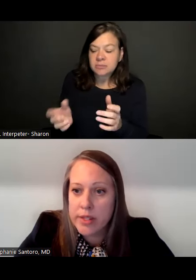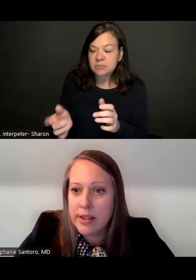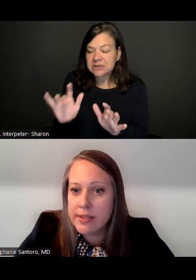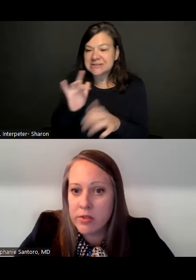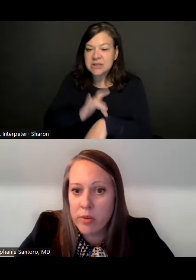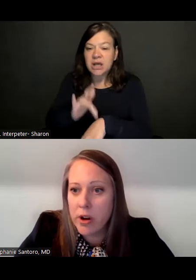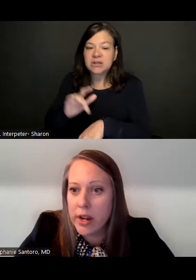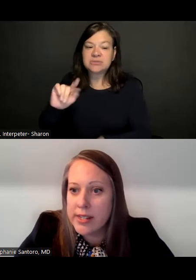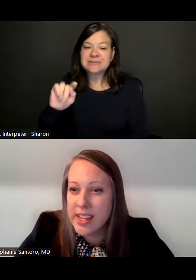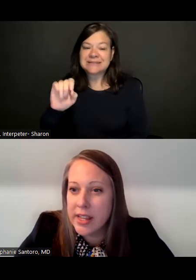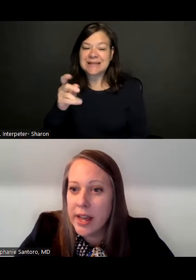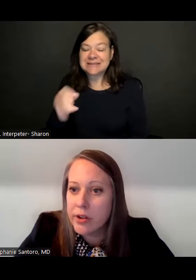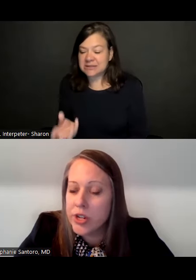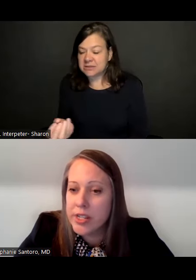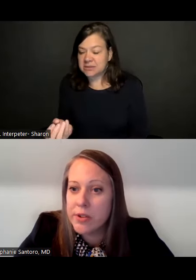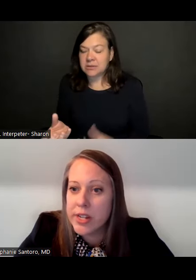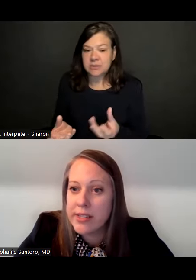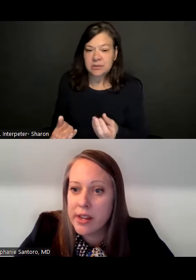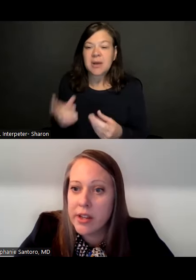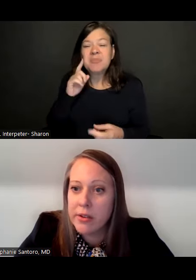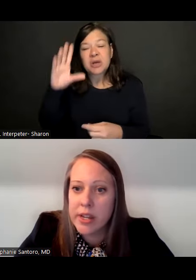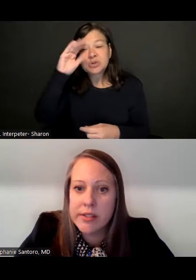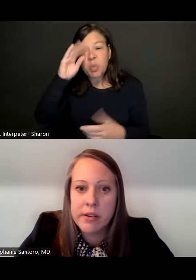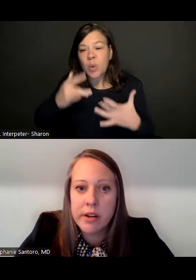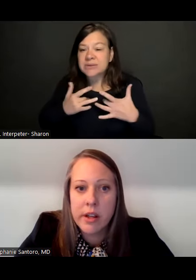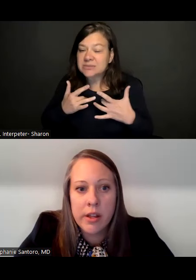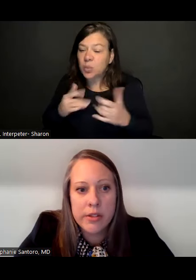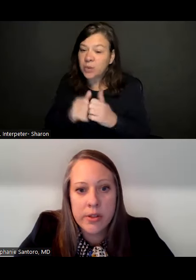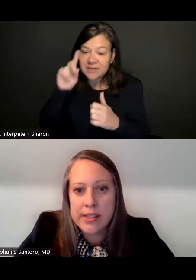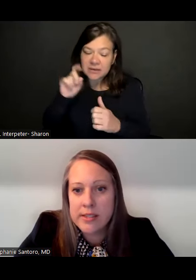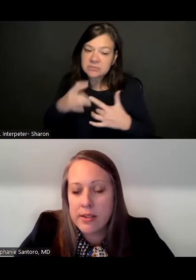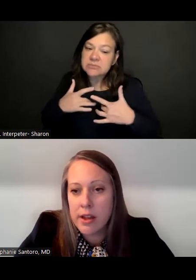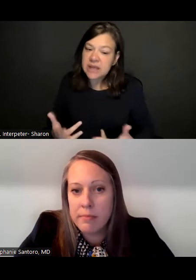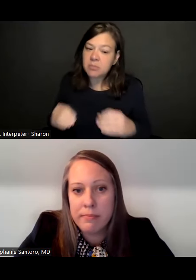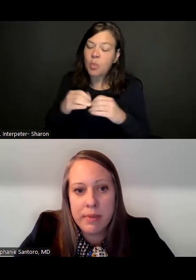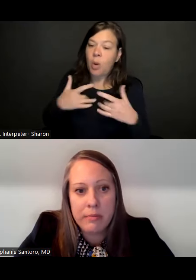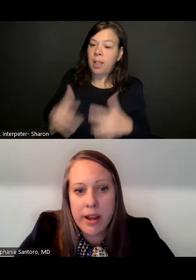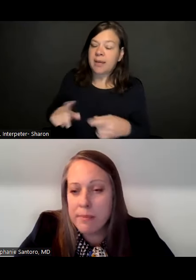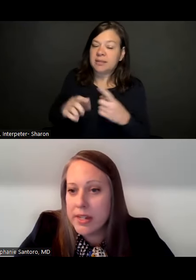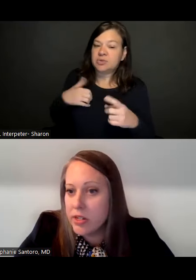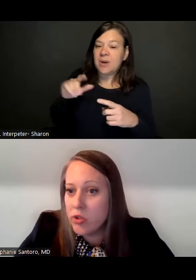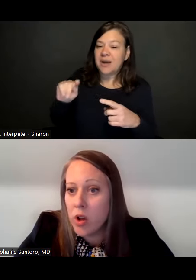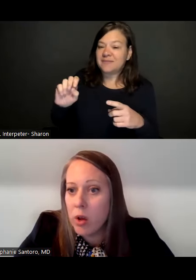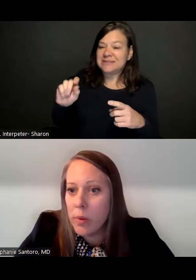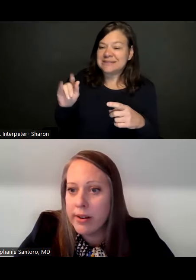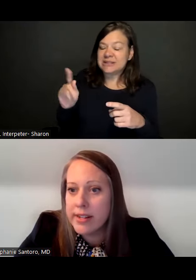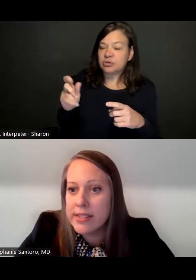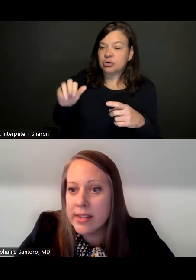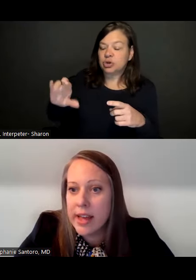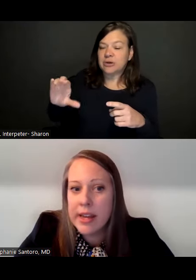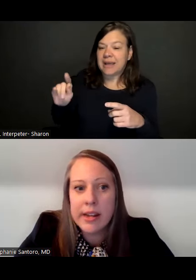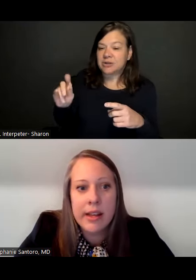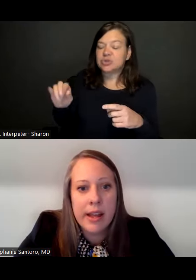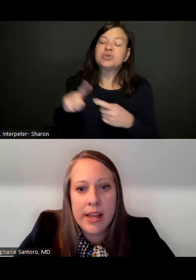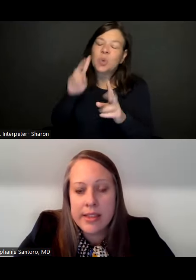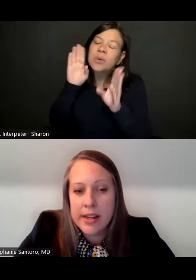boys with Down syndrome are at a slightly higher chance for testicular cancer. So that's been recommended to draw awareness to